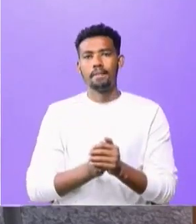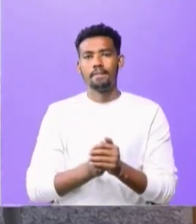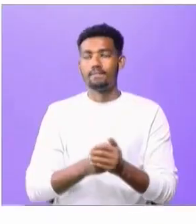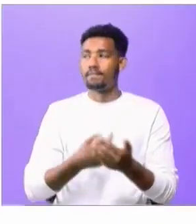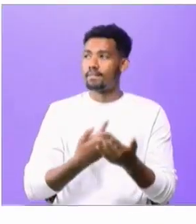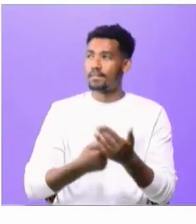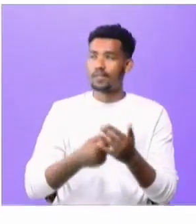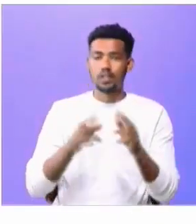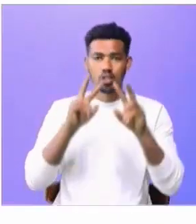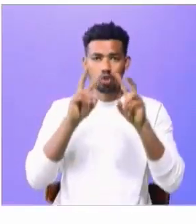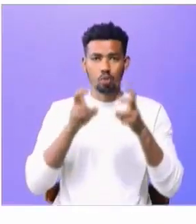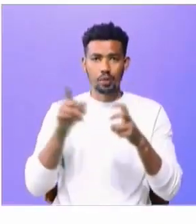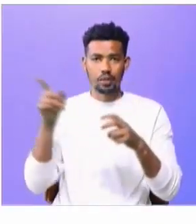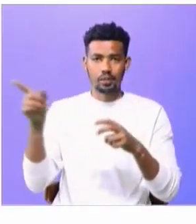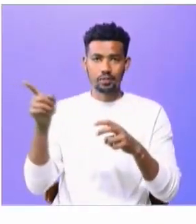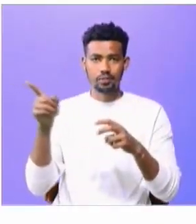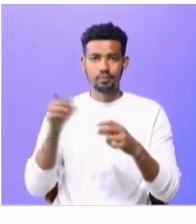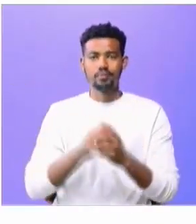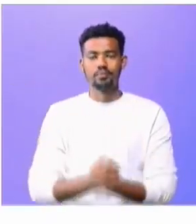the topic,